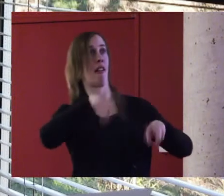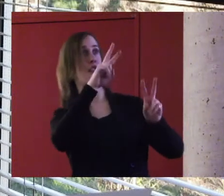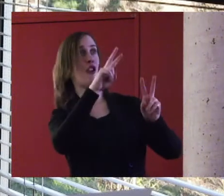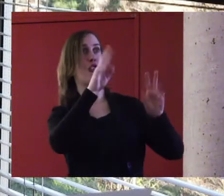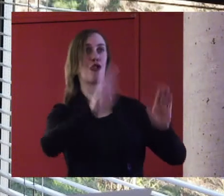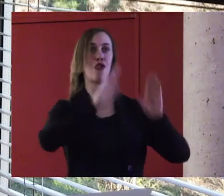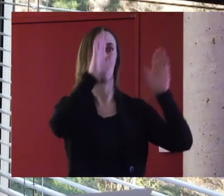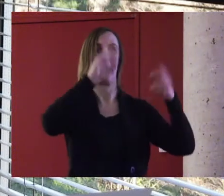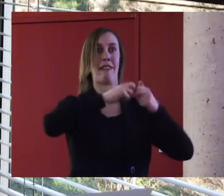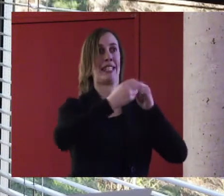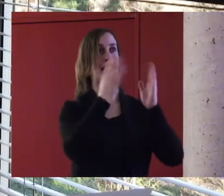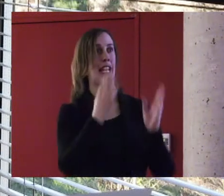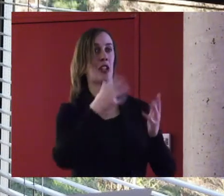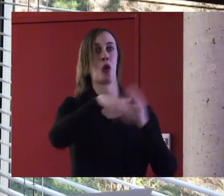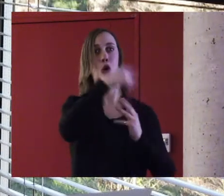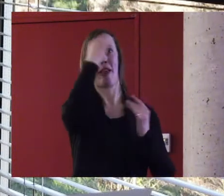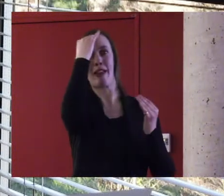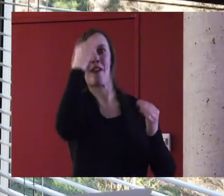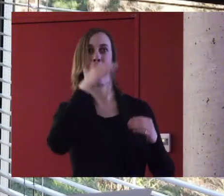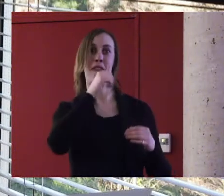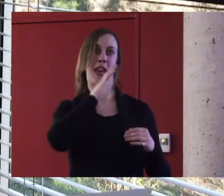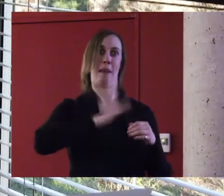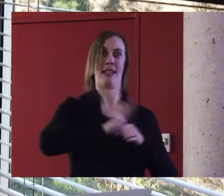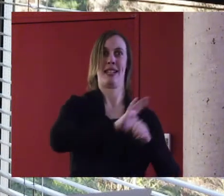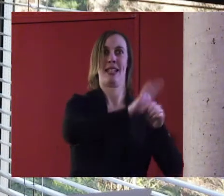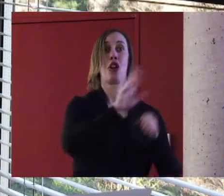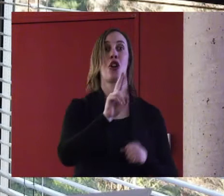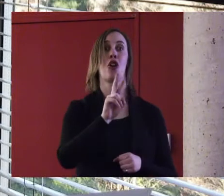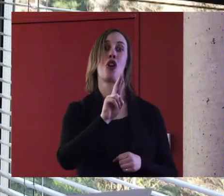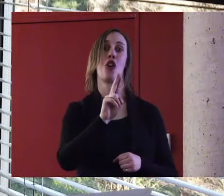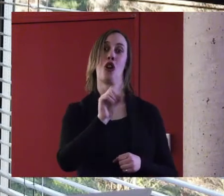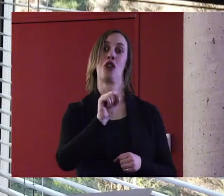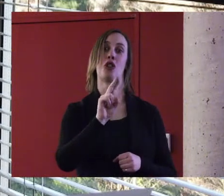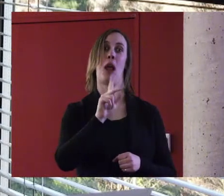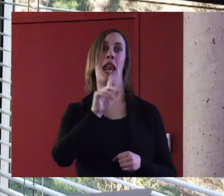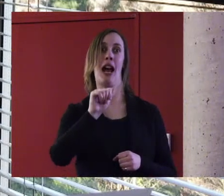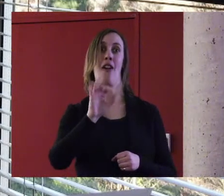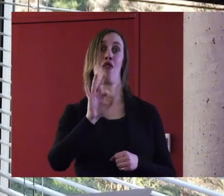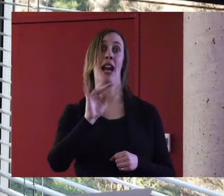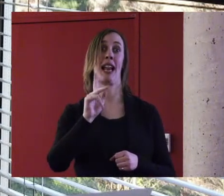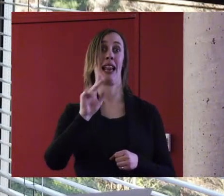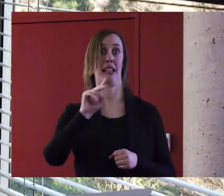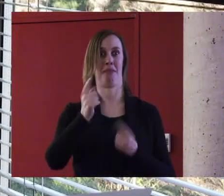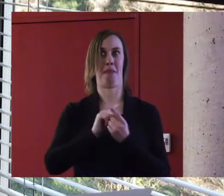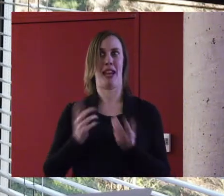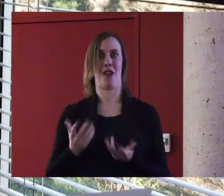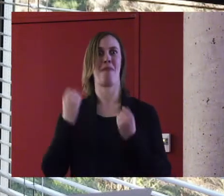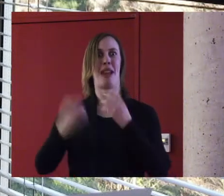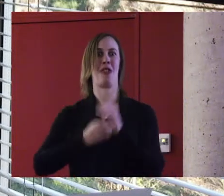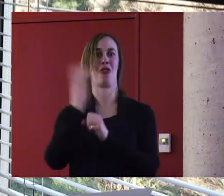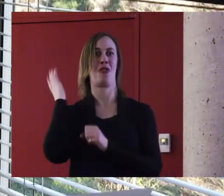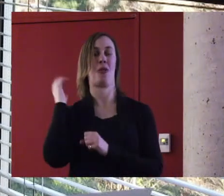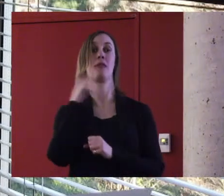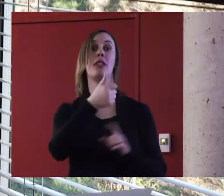and feminist, Ursula Franklin, whom I met in Halifax many years ago. She said, "A peaceful